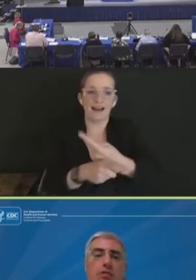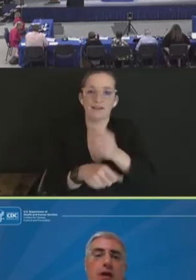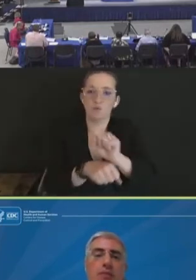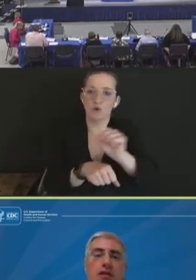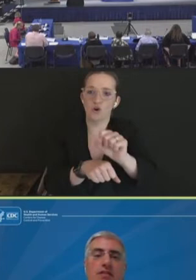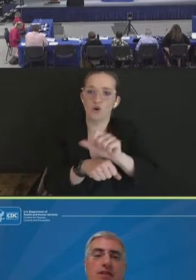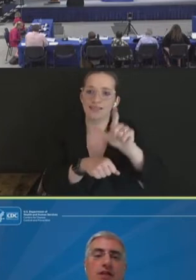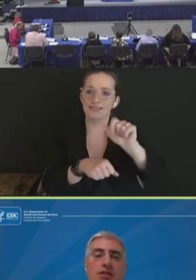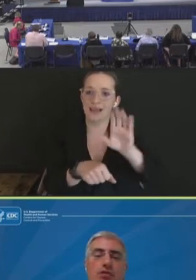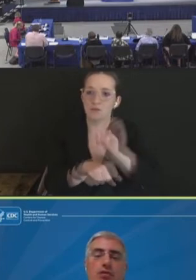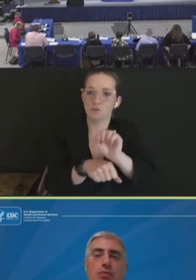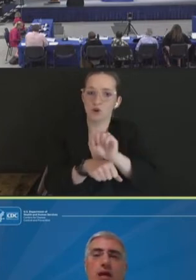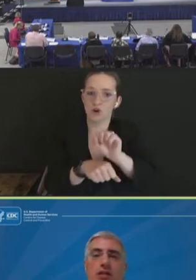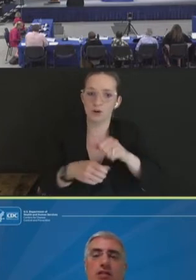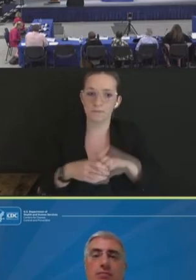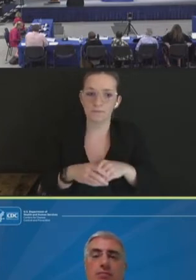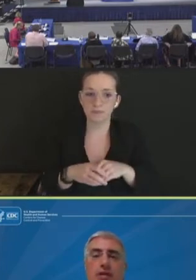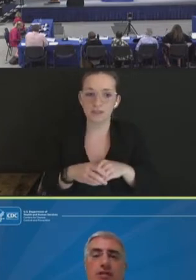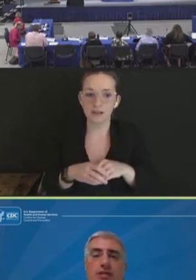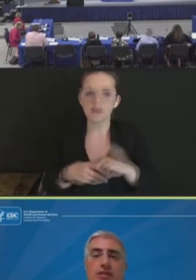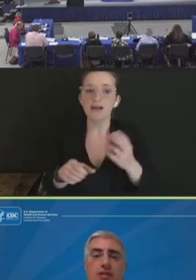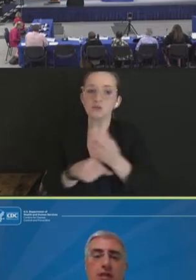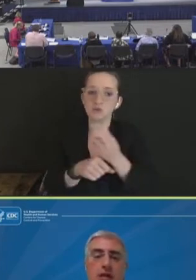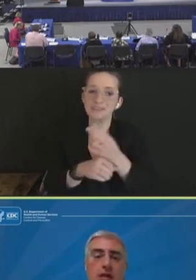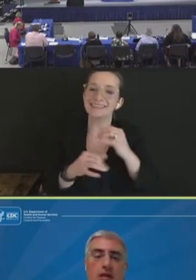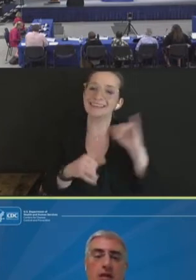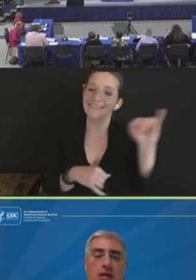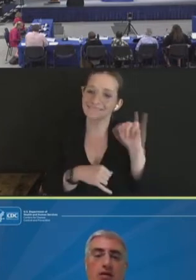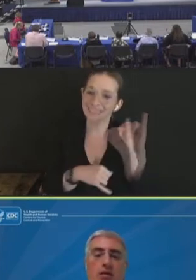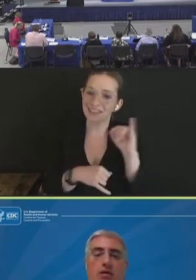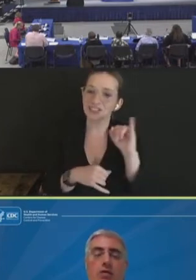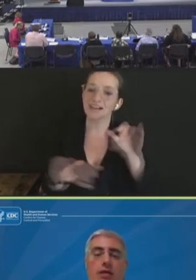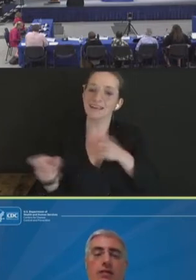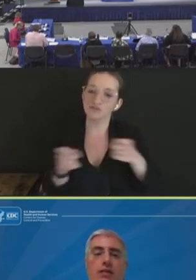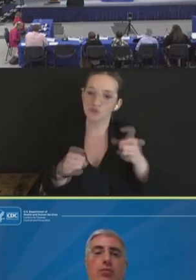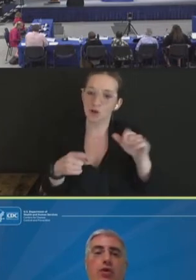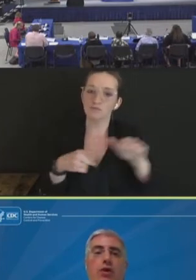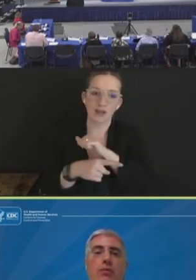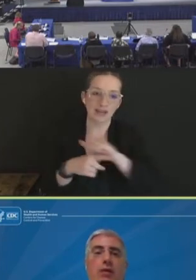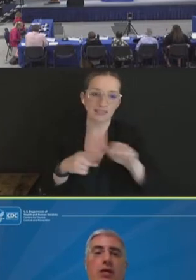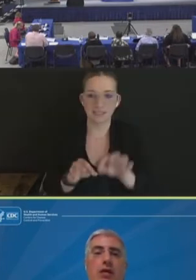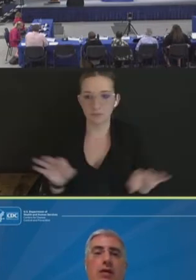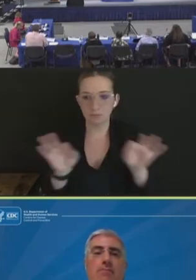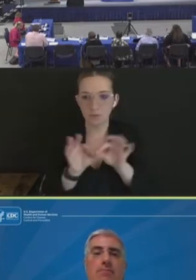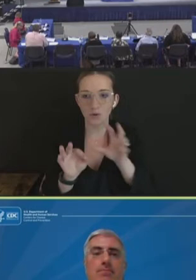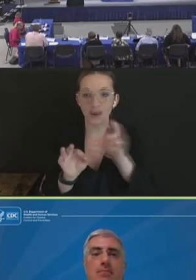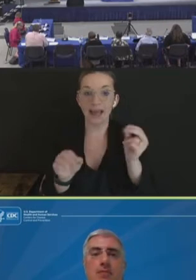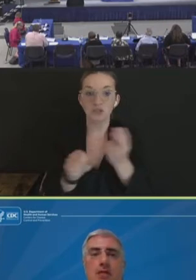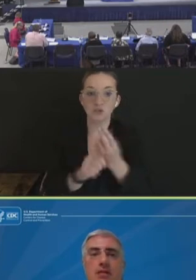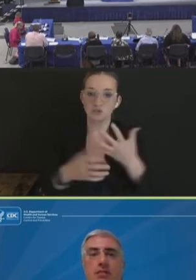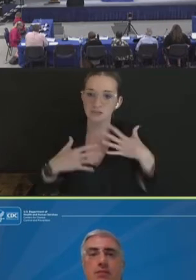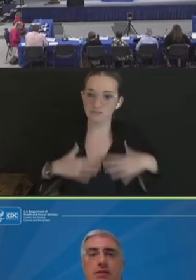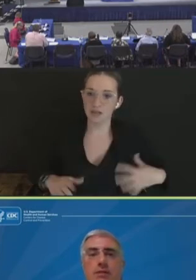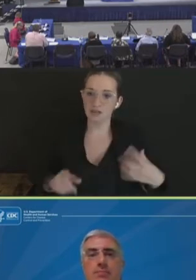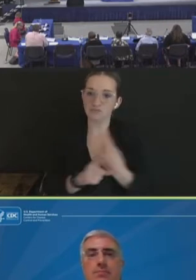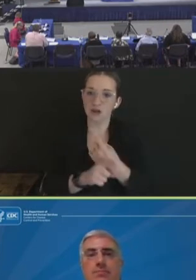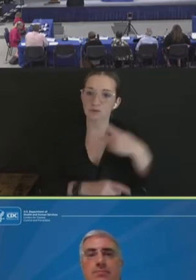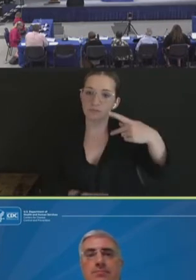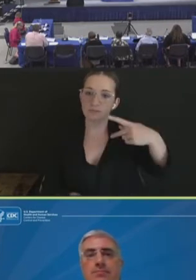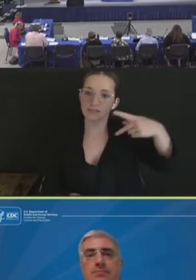using the recommended infection control practices and utilizing the appropriate PPE. Next slide,